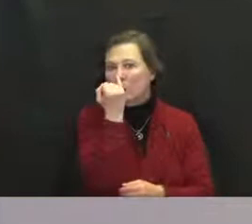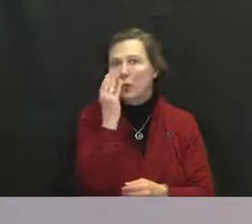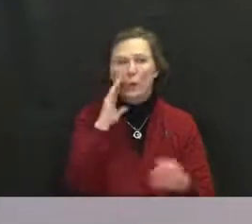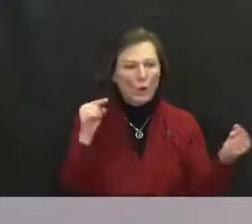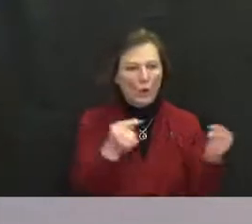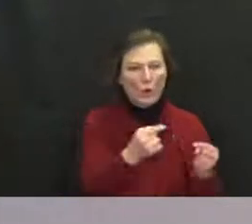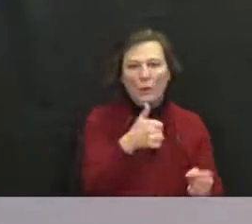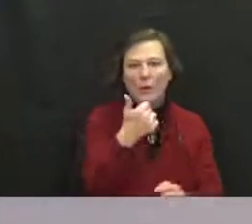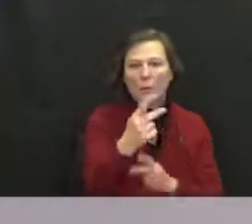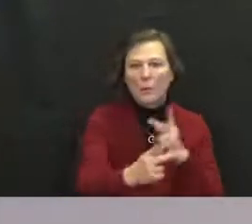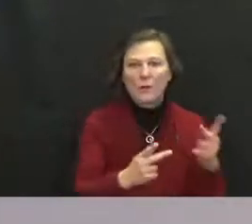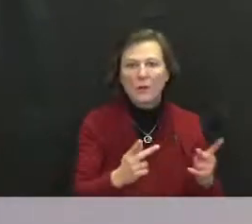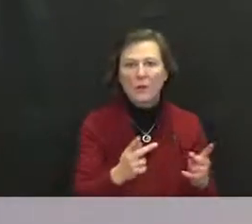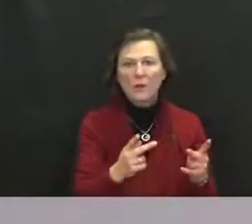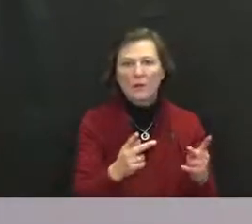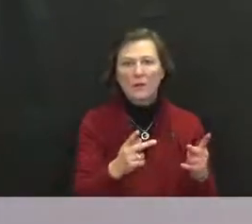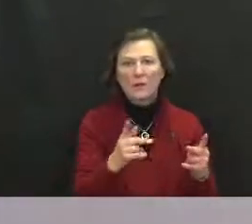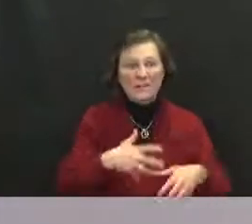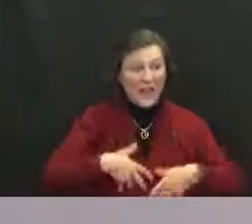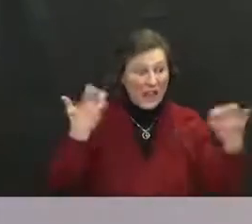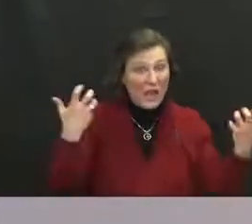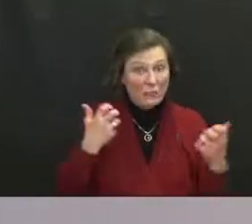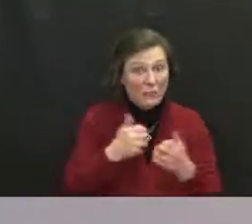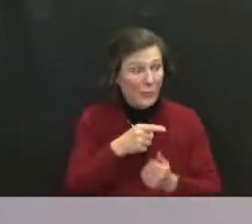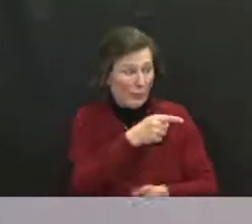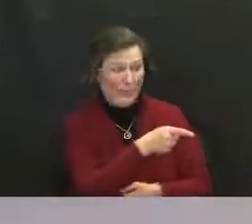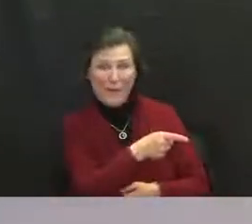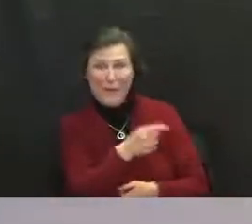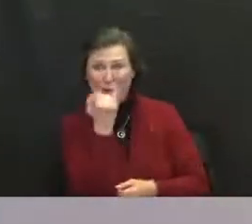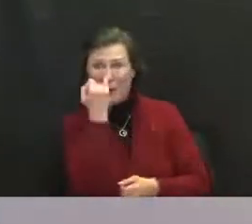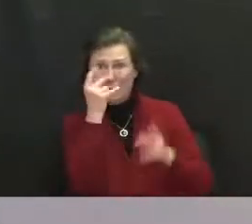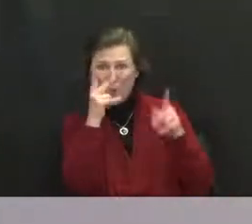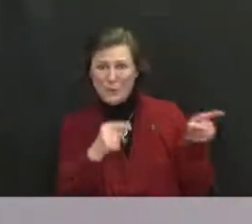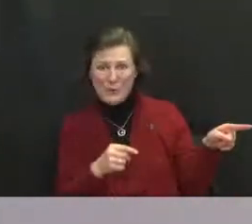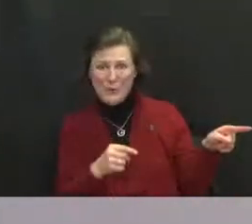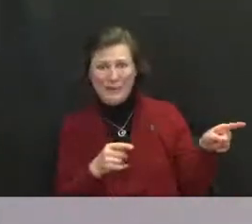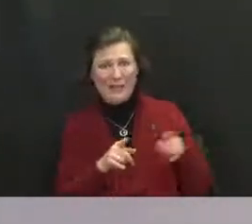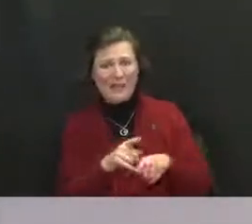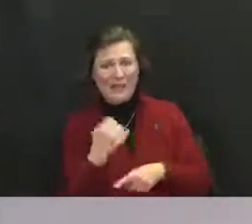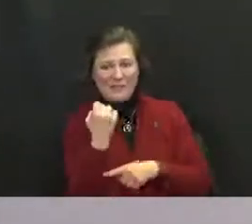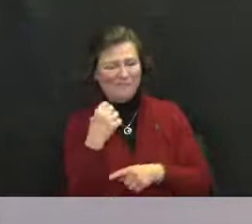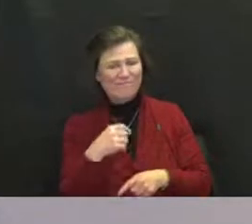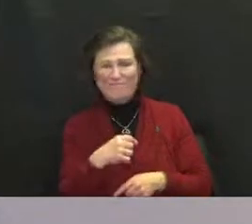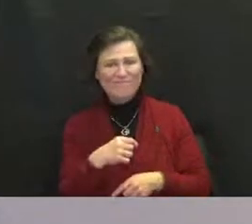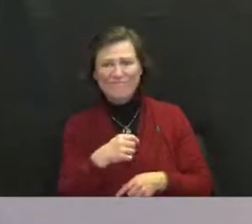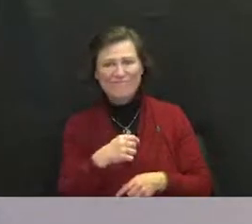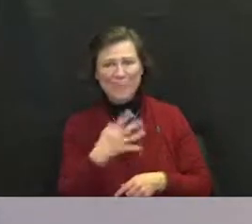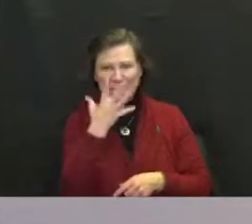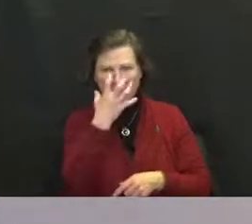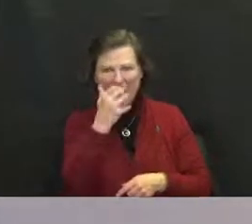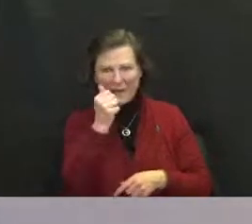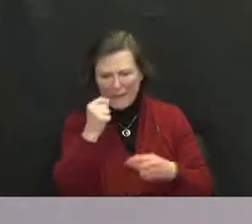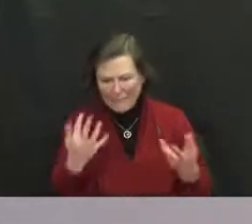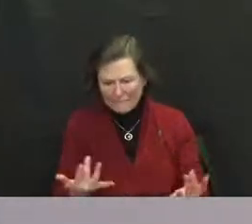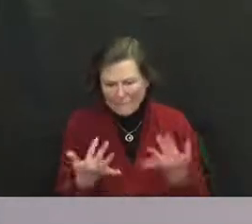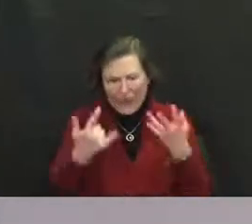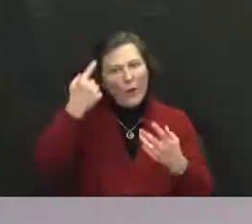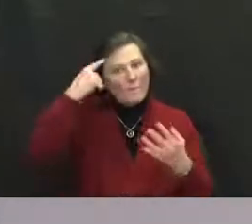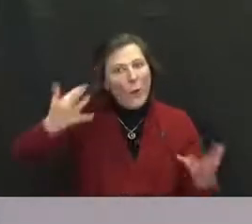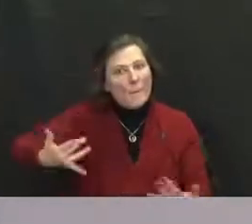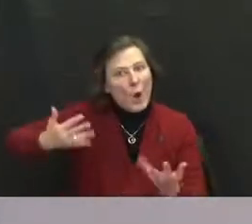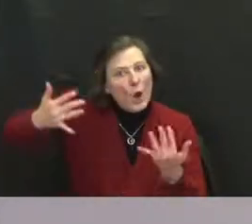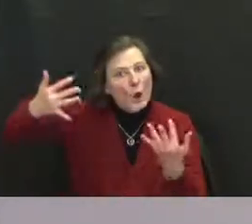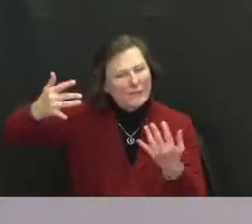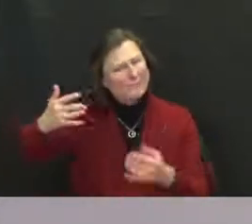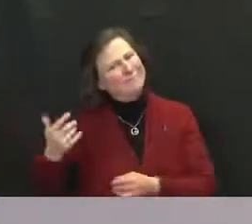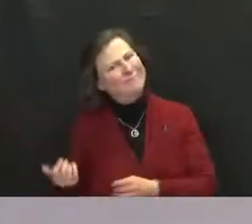others. Getting angry with them is like resenting fire for burning, which is to